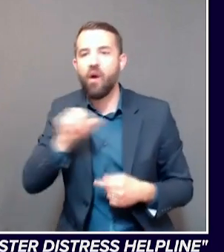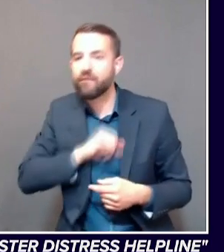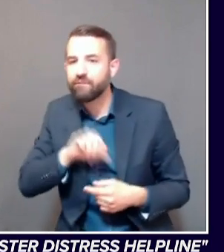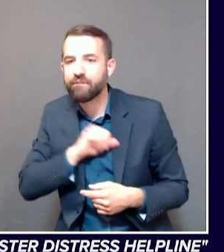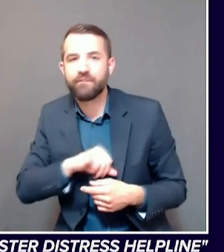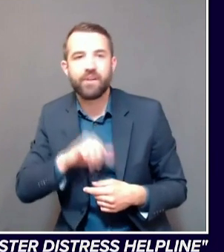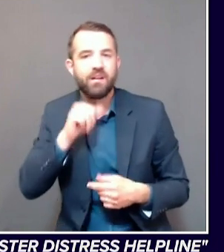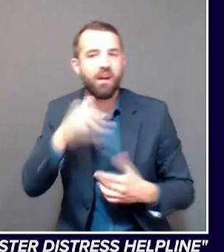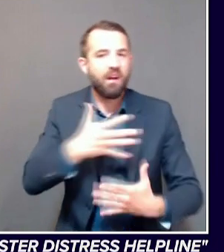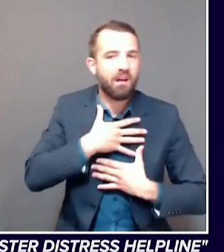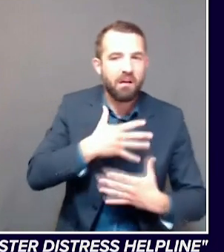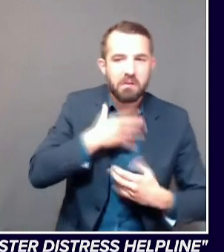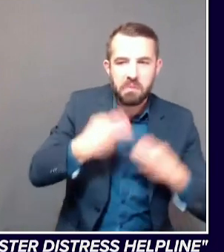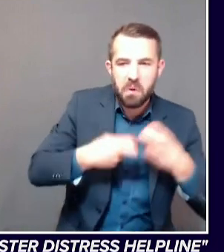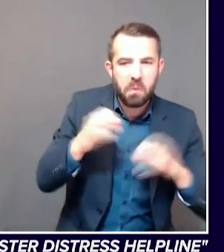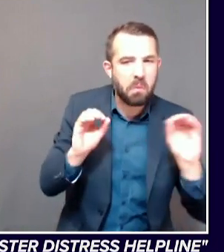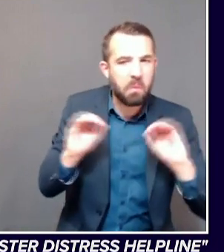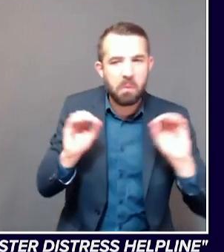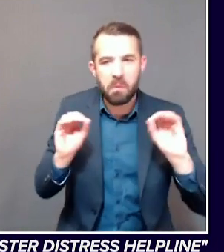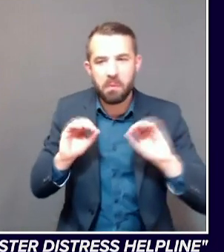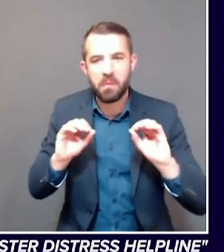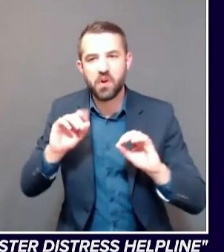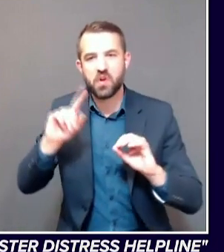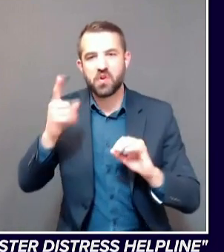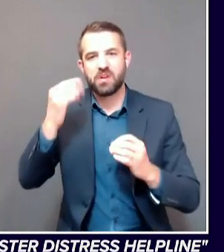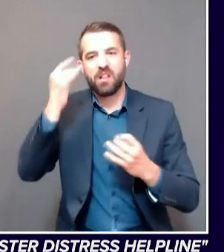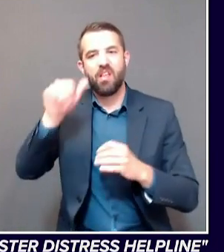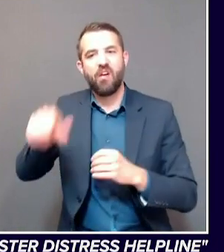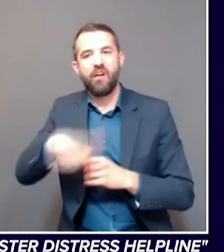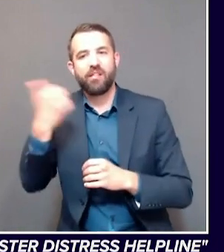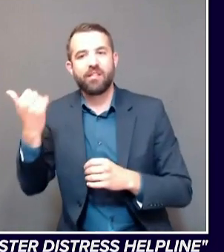So we're looking at some other bacteria right now.